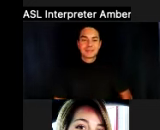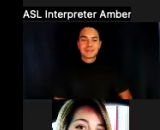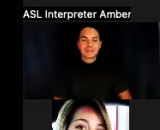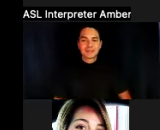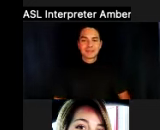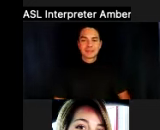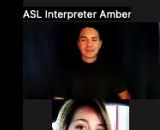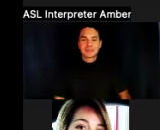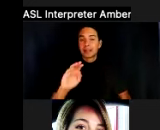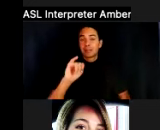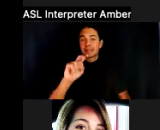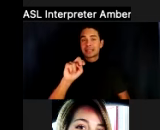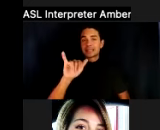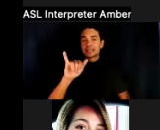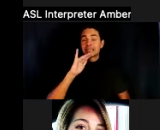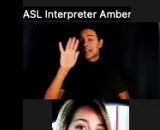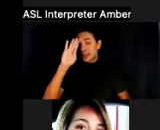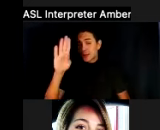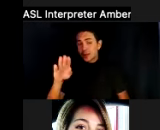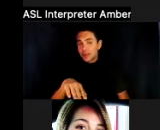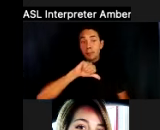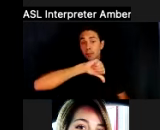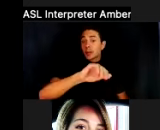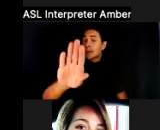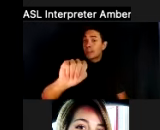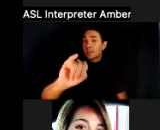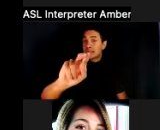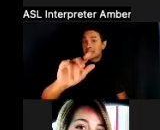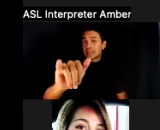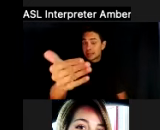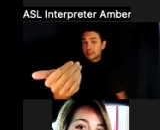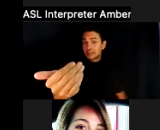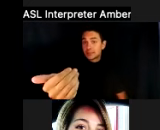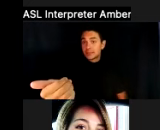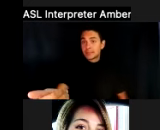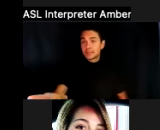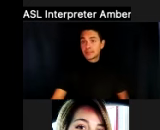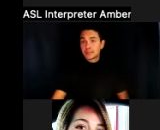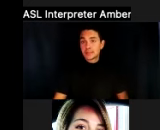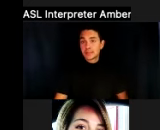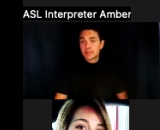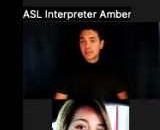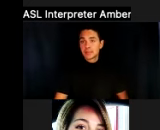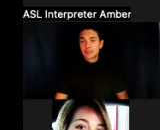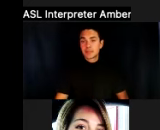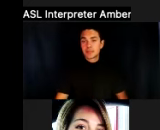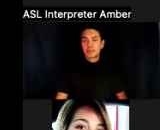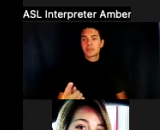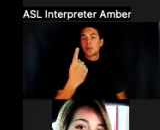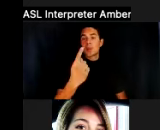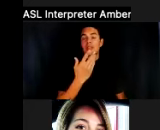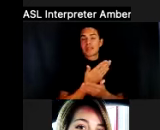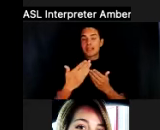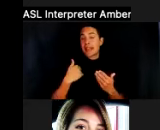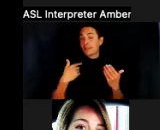Hello. Boo them. Okay. Yep. Go ahead. Did you have something you wanted to share? Yes, one of the things that I've